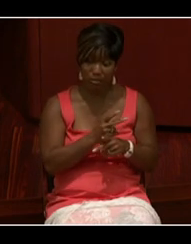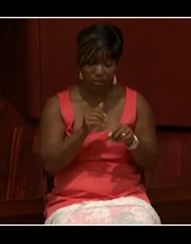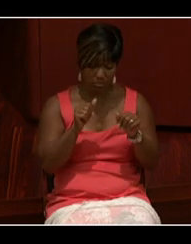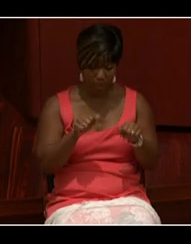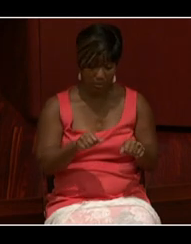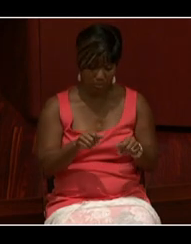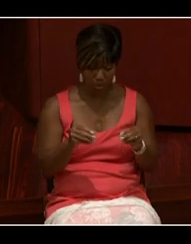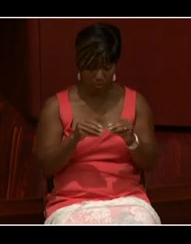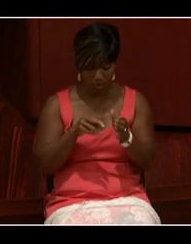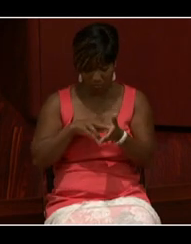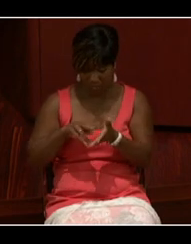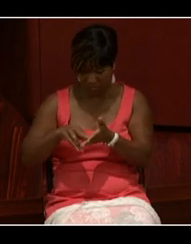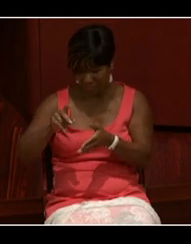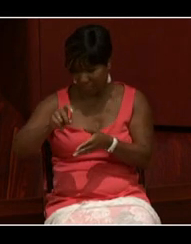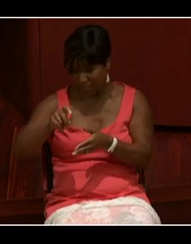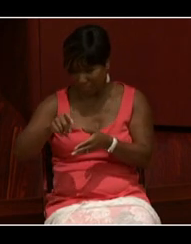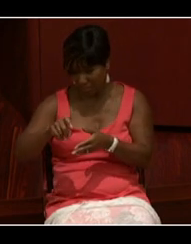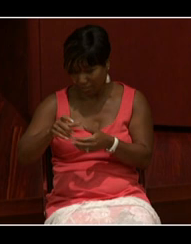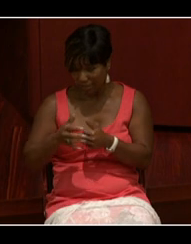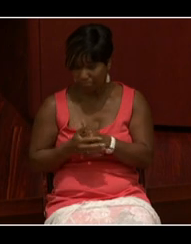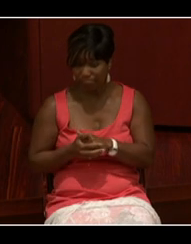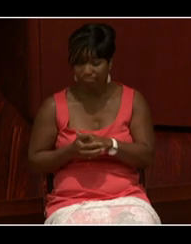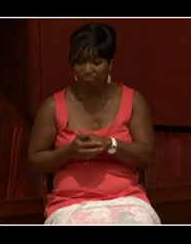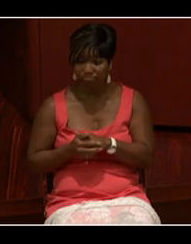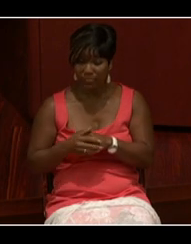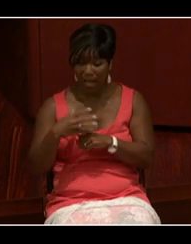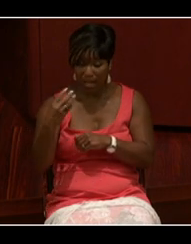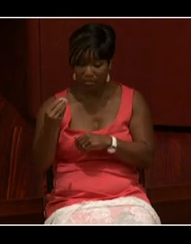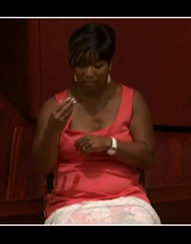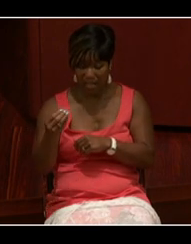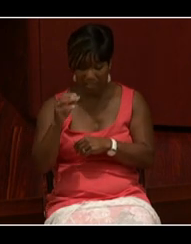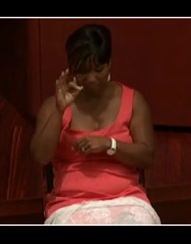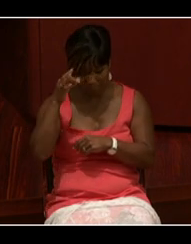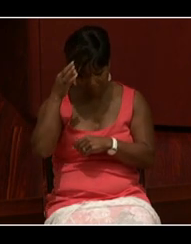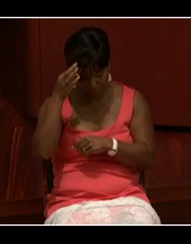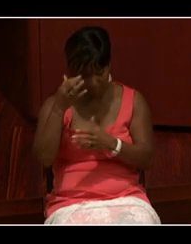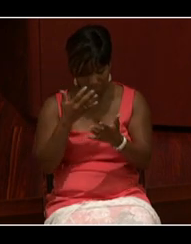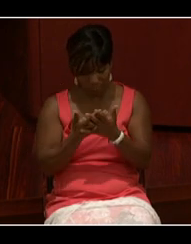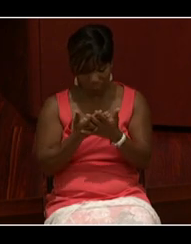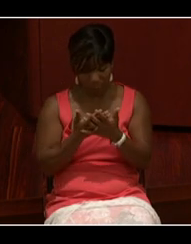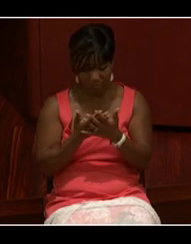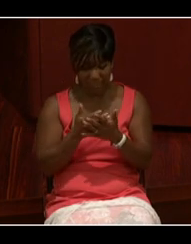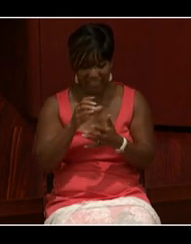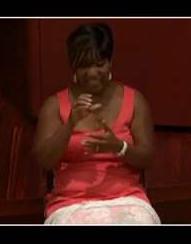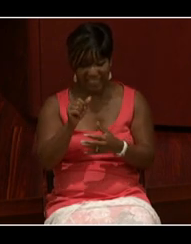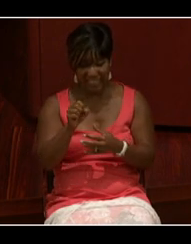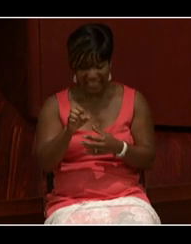more research could be needed as well outside of the federal penitentiary inmate case files.